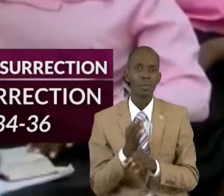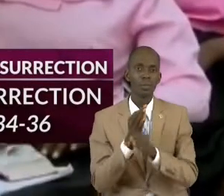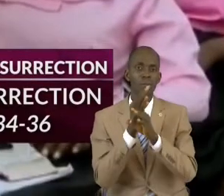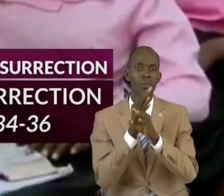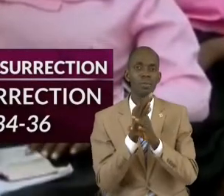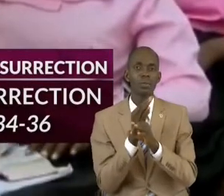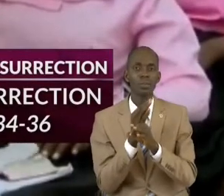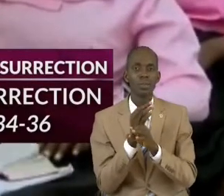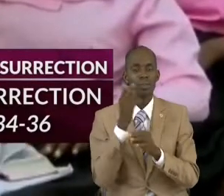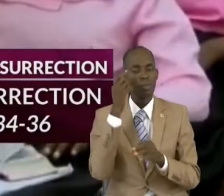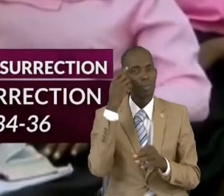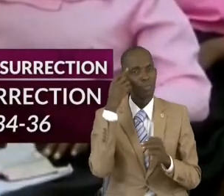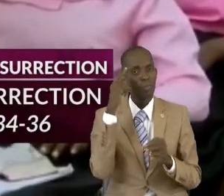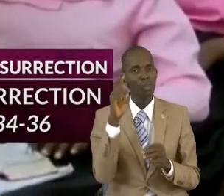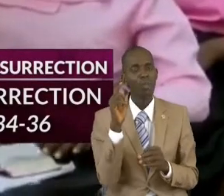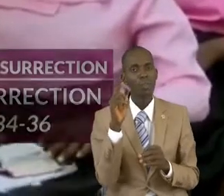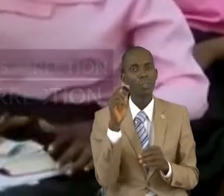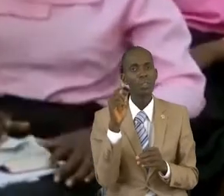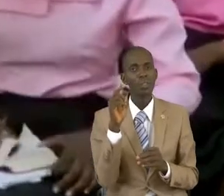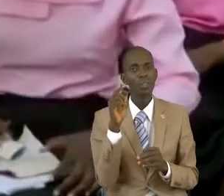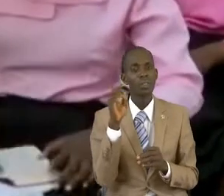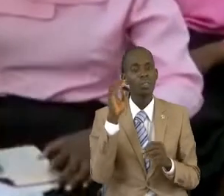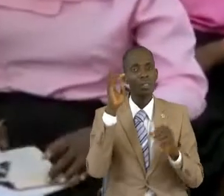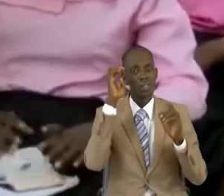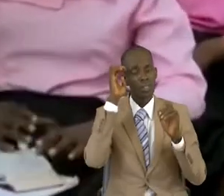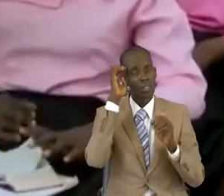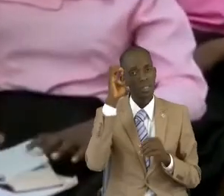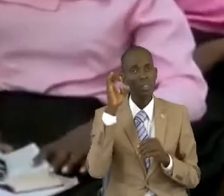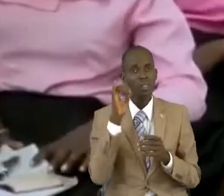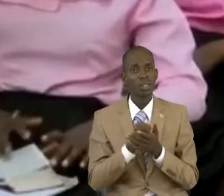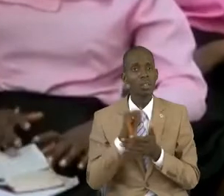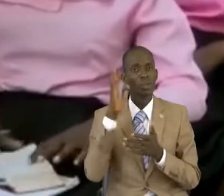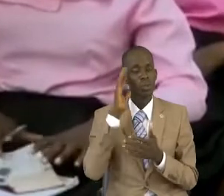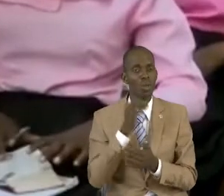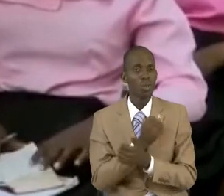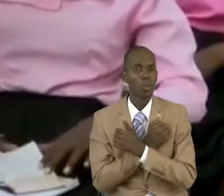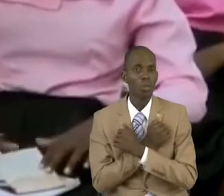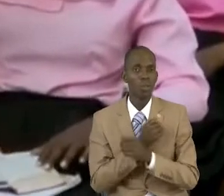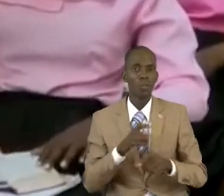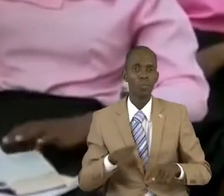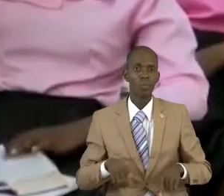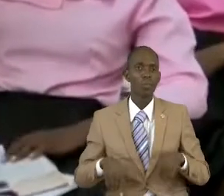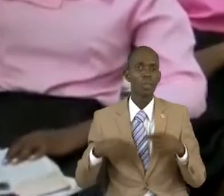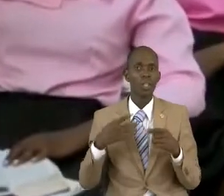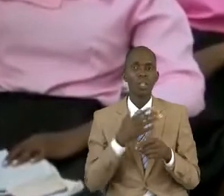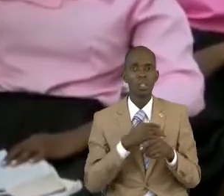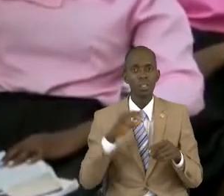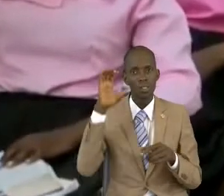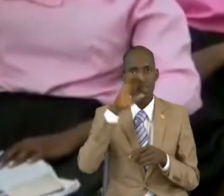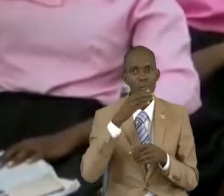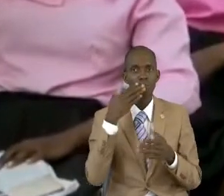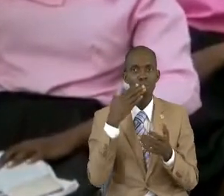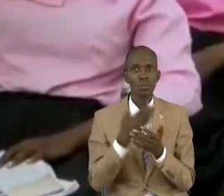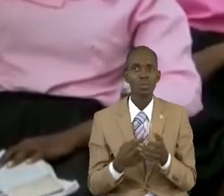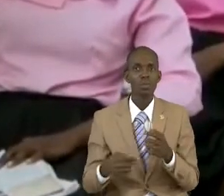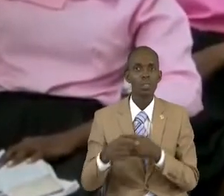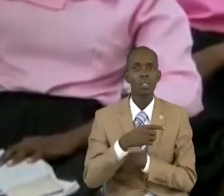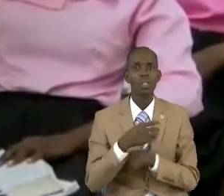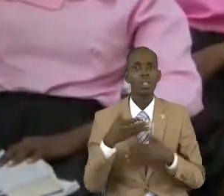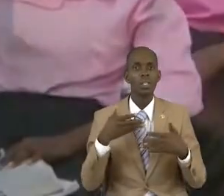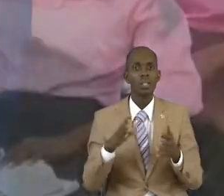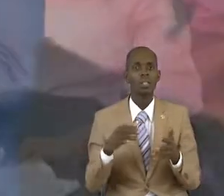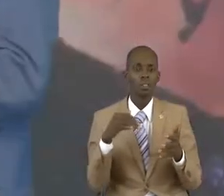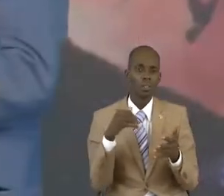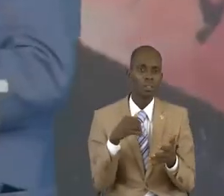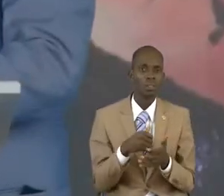he that will love life and see good days, let him refrain